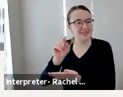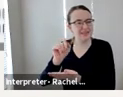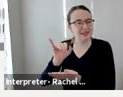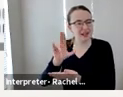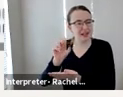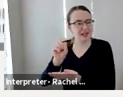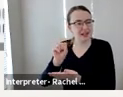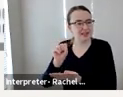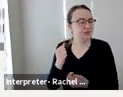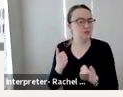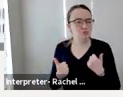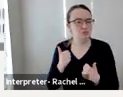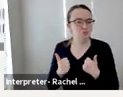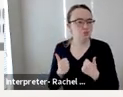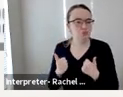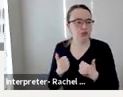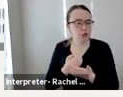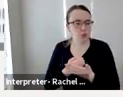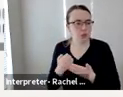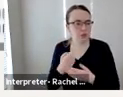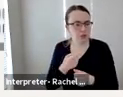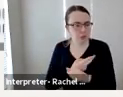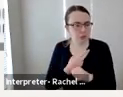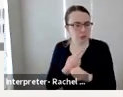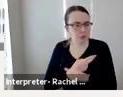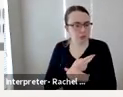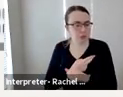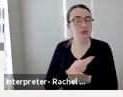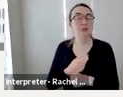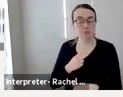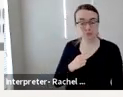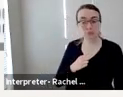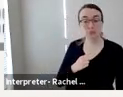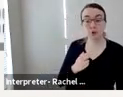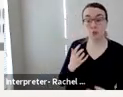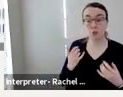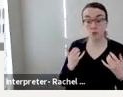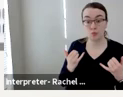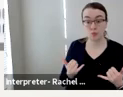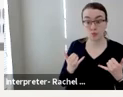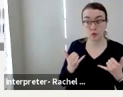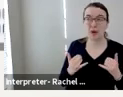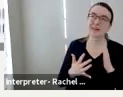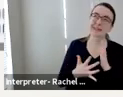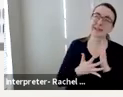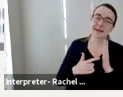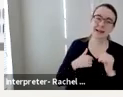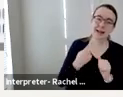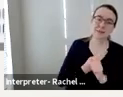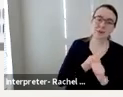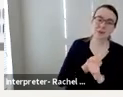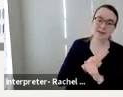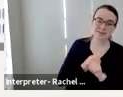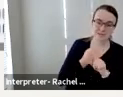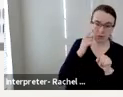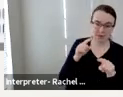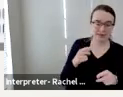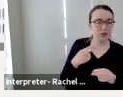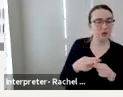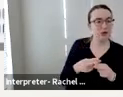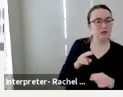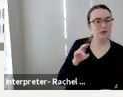what specifically tools wise are you using? What I'm technically using here is called a